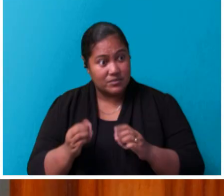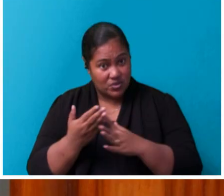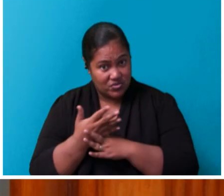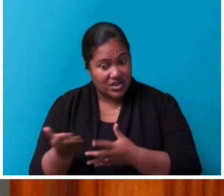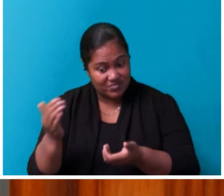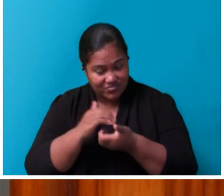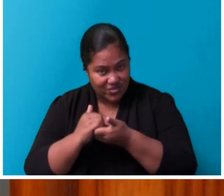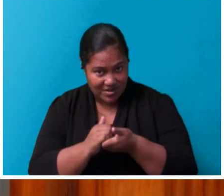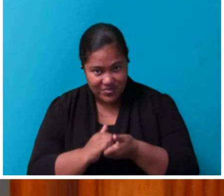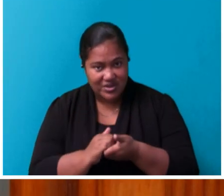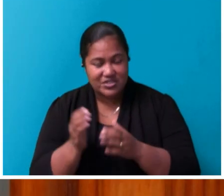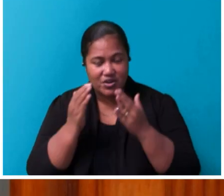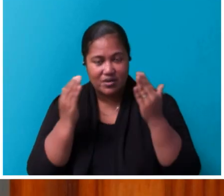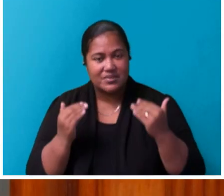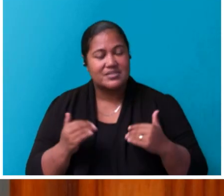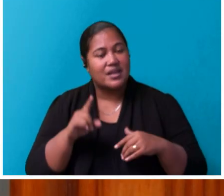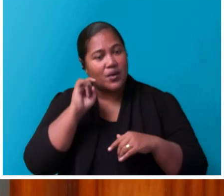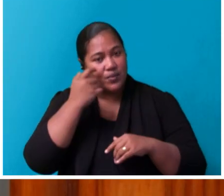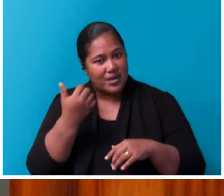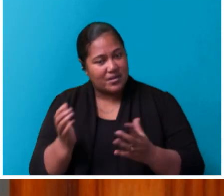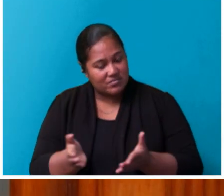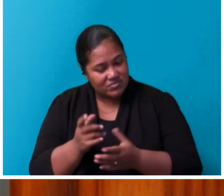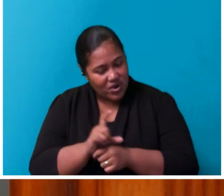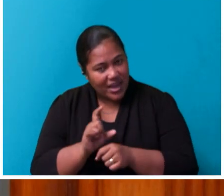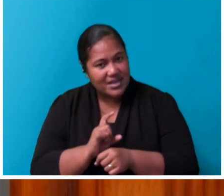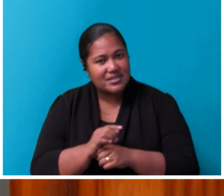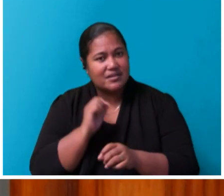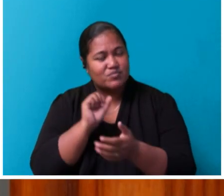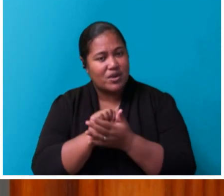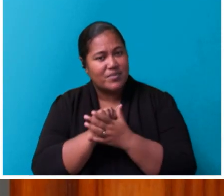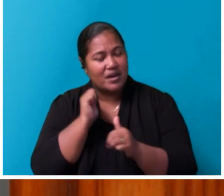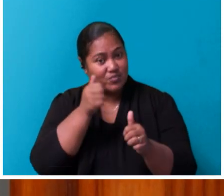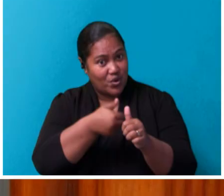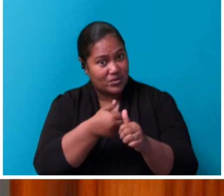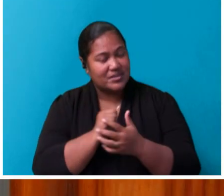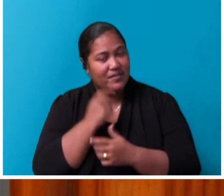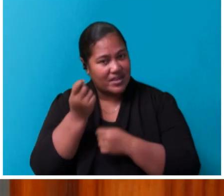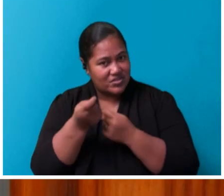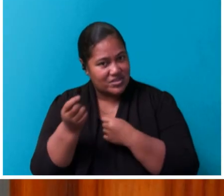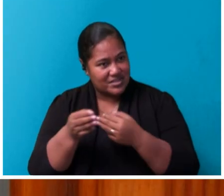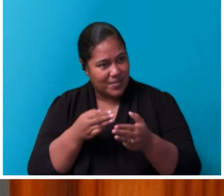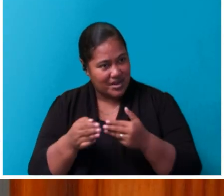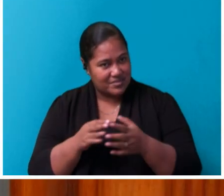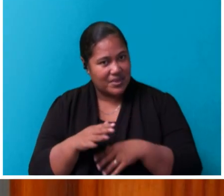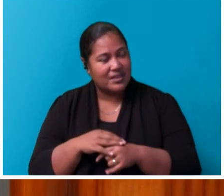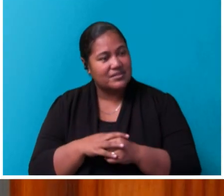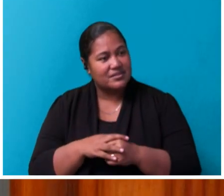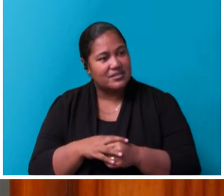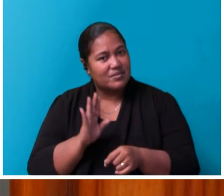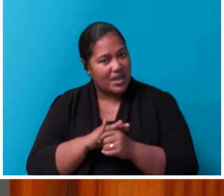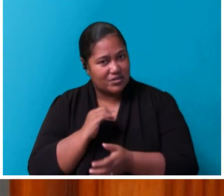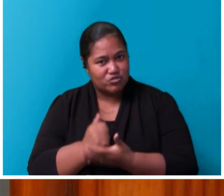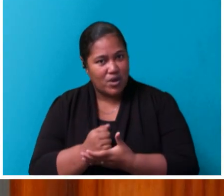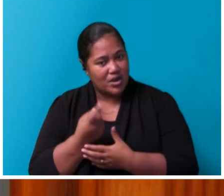Honorable Speaker, we will create a comprehensive and cohesive approach to fisheries management that leaves no stone